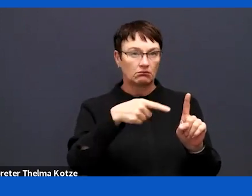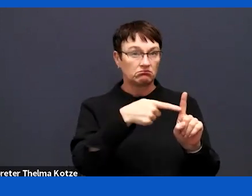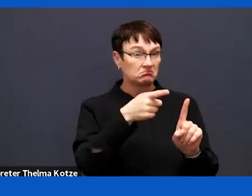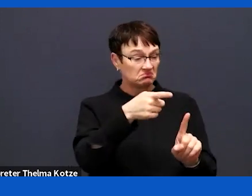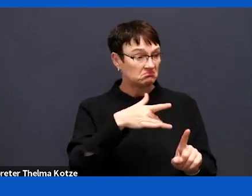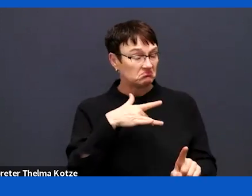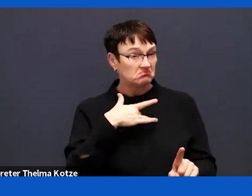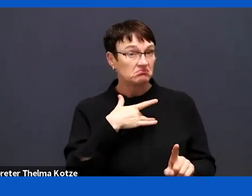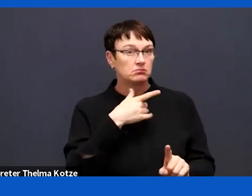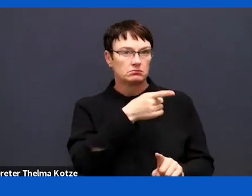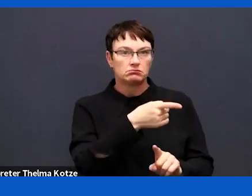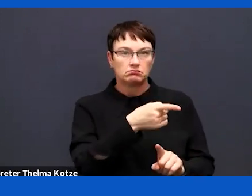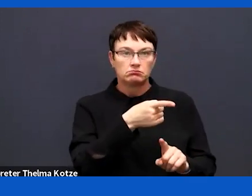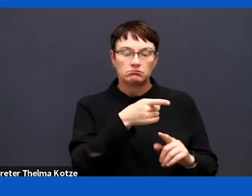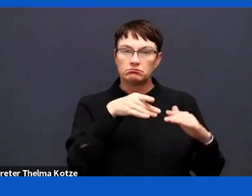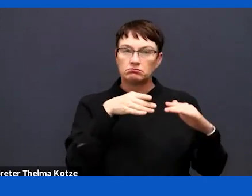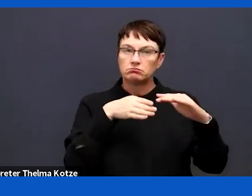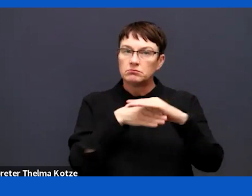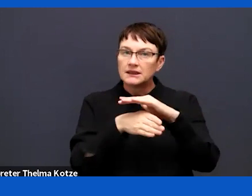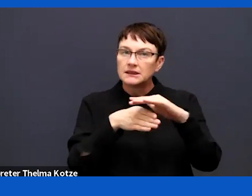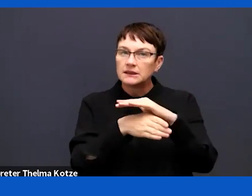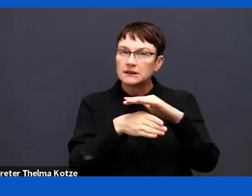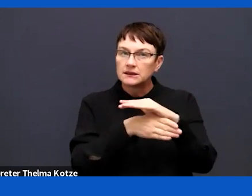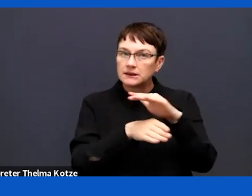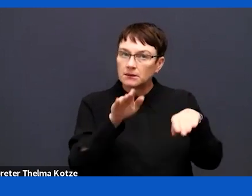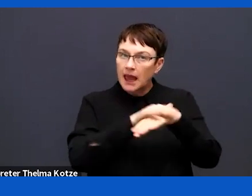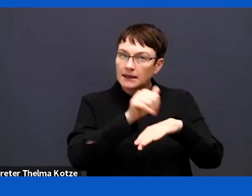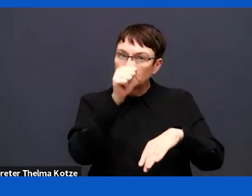We do not hear you.